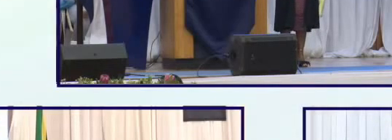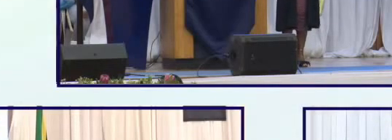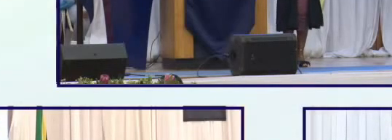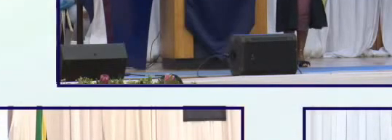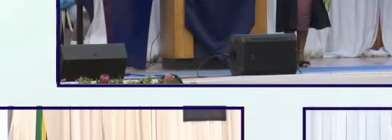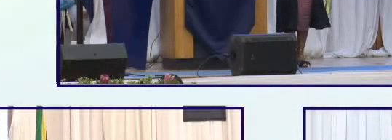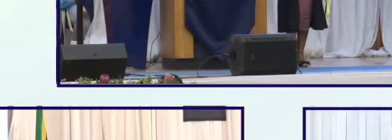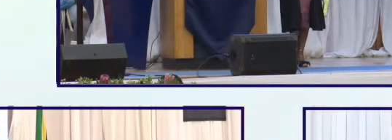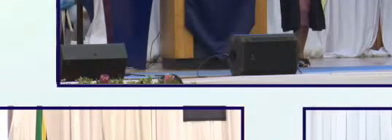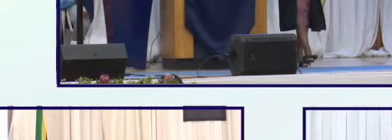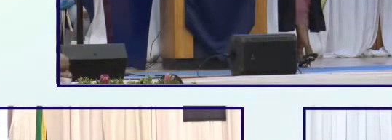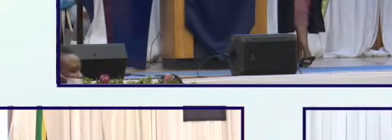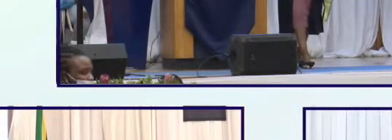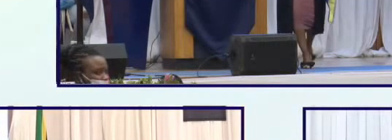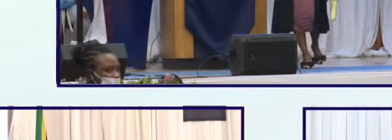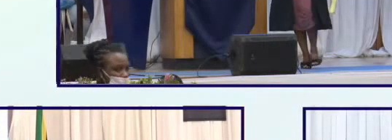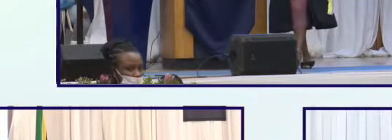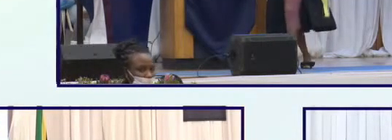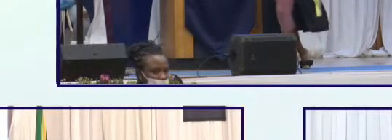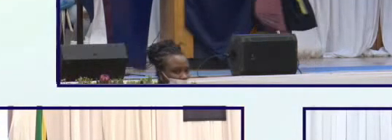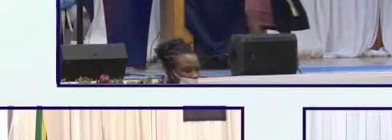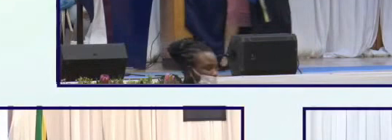Mahlatsi Malachi,